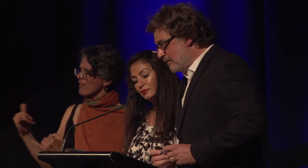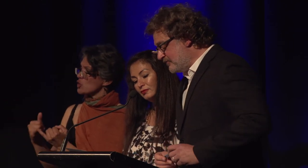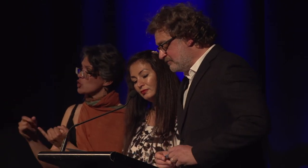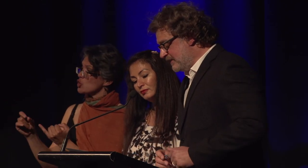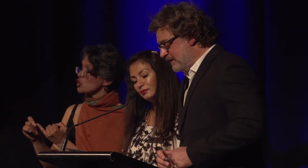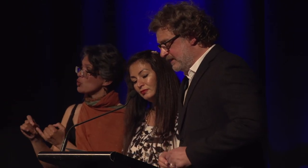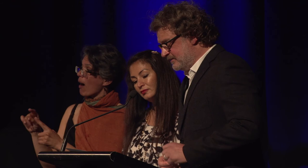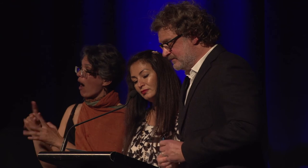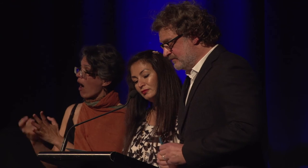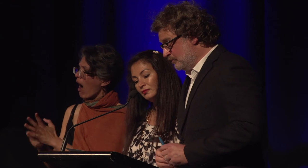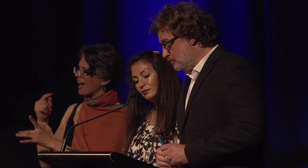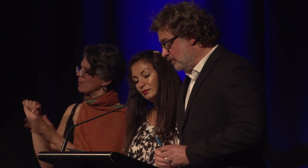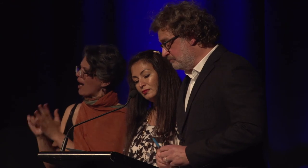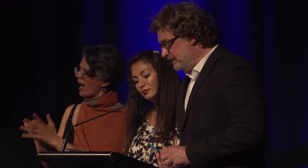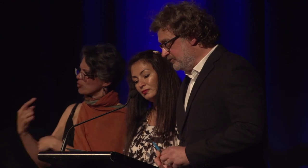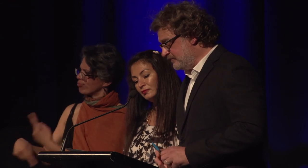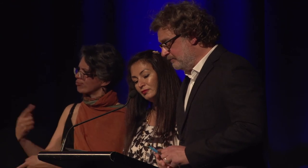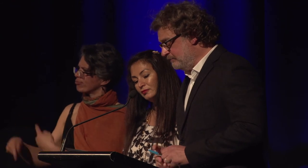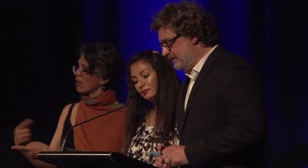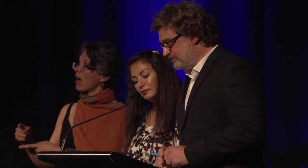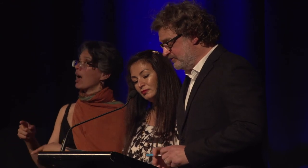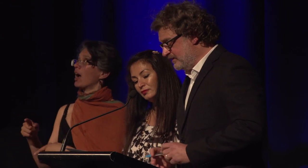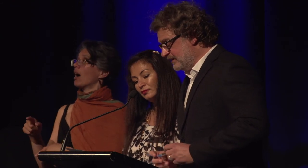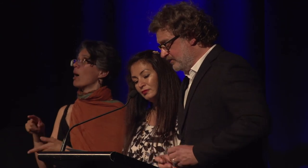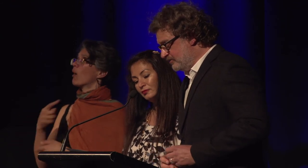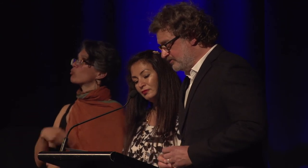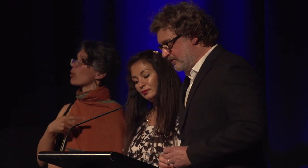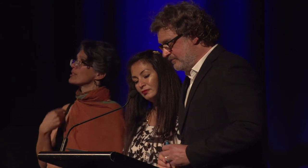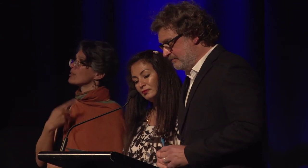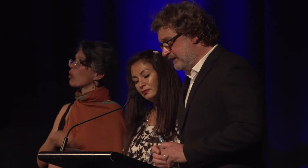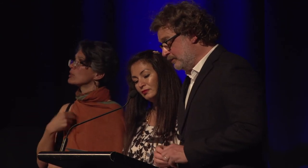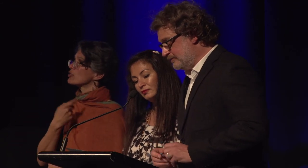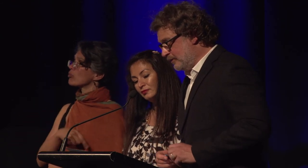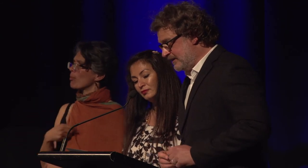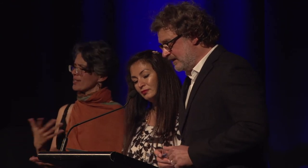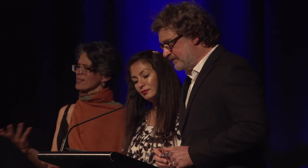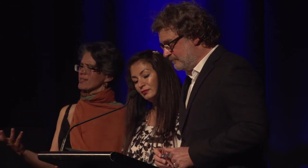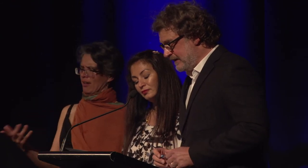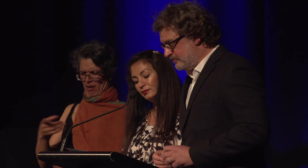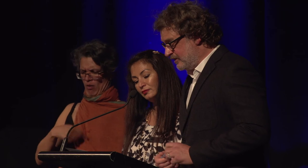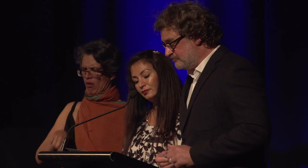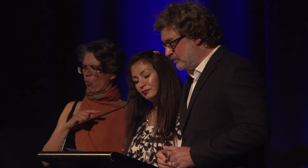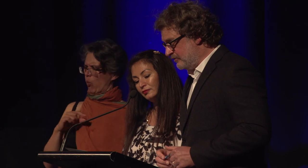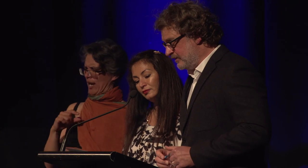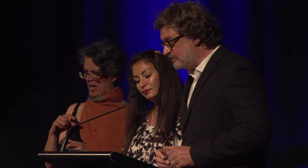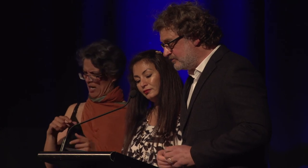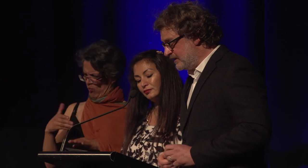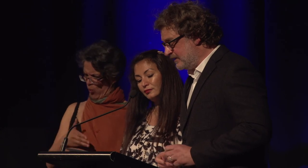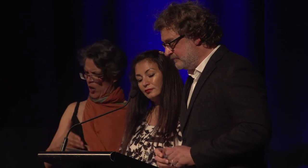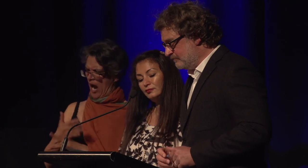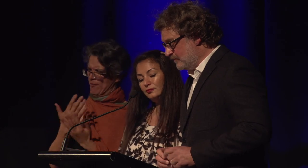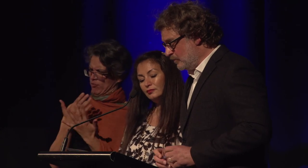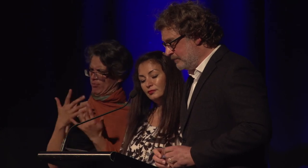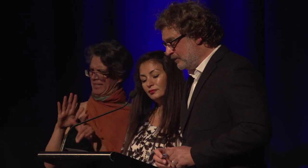election promises being made, which will cost millions, if not billions, isn't it time that the people who have worked hard to help make this country what it is